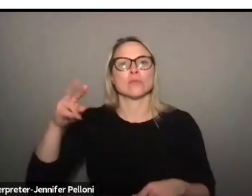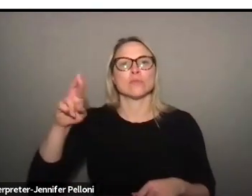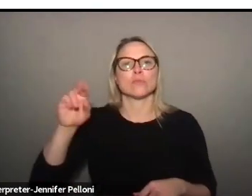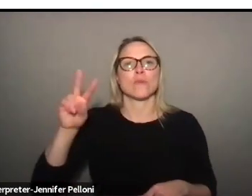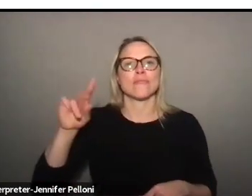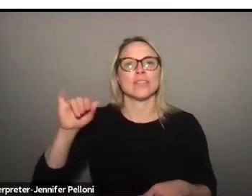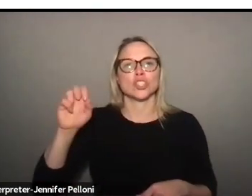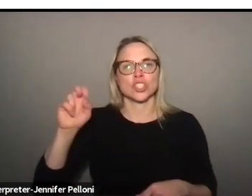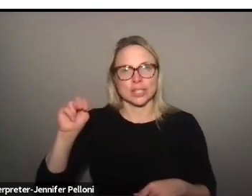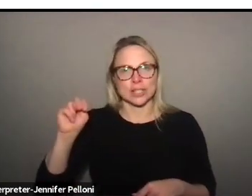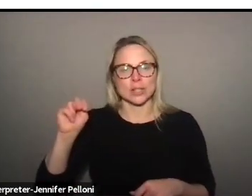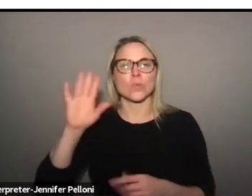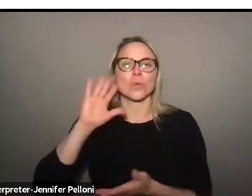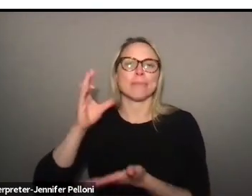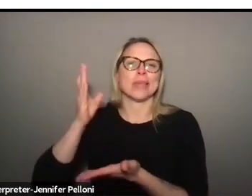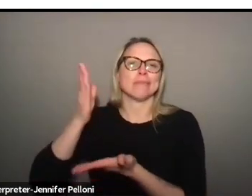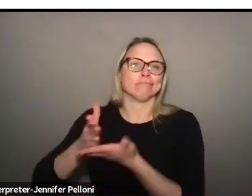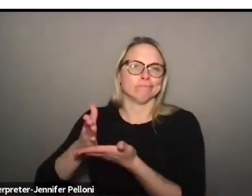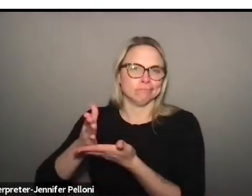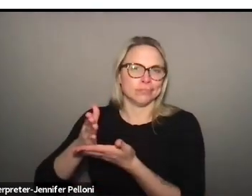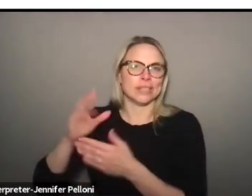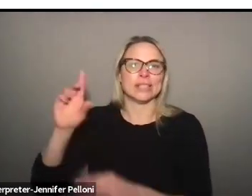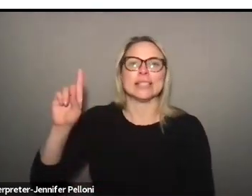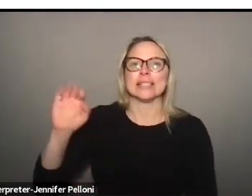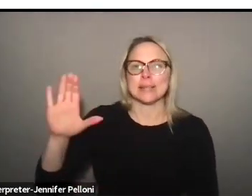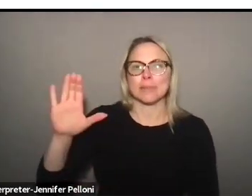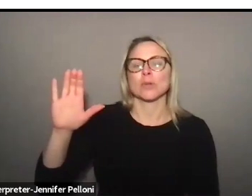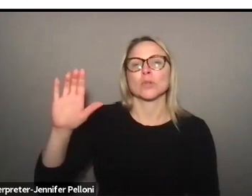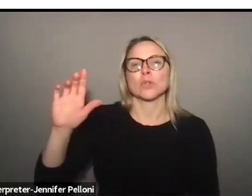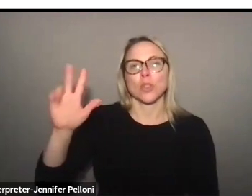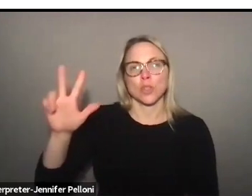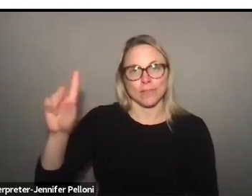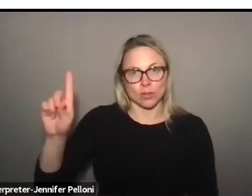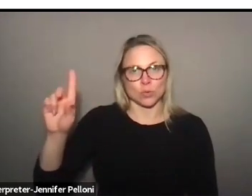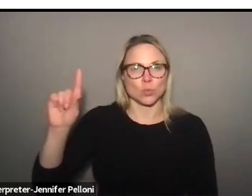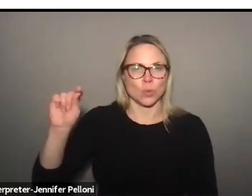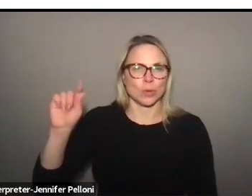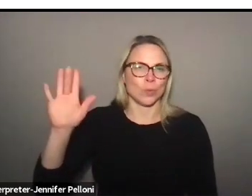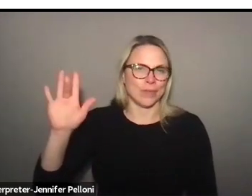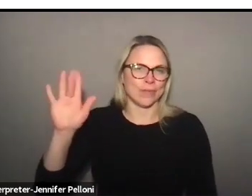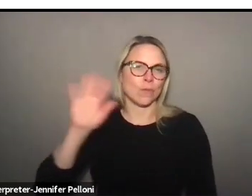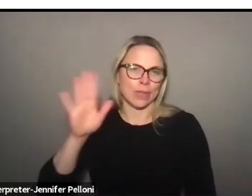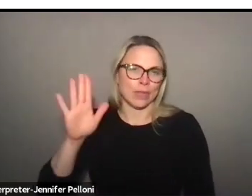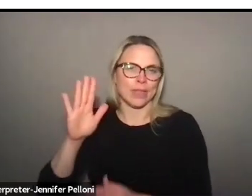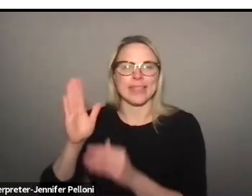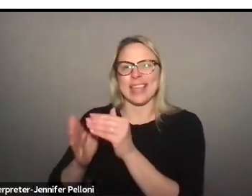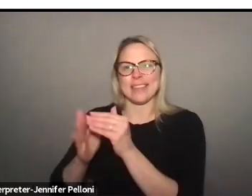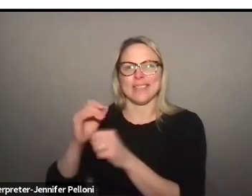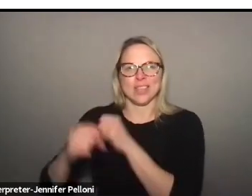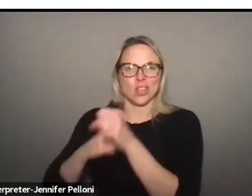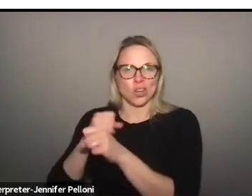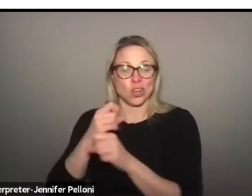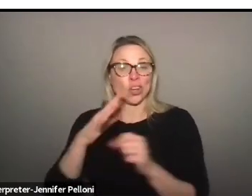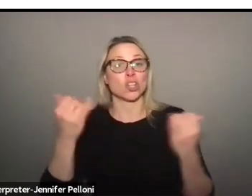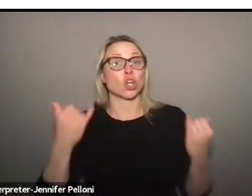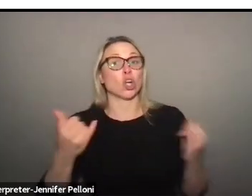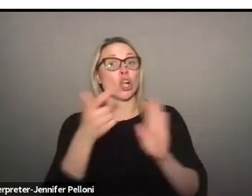going to be sunsetting on December 31st, 2025. That's this year. That is the way it is currently